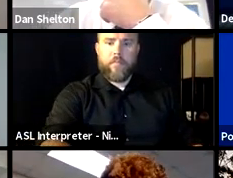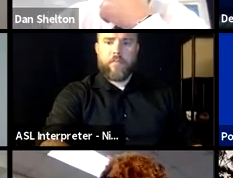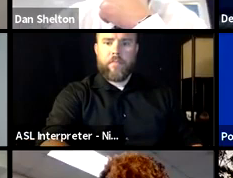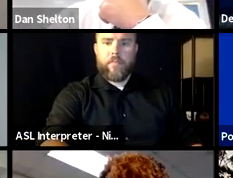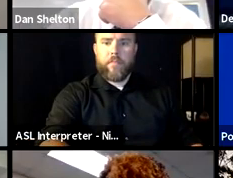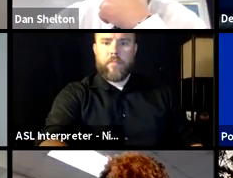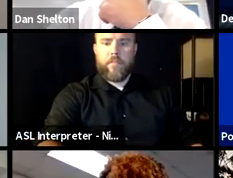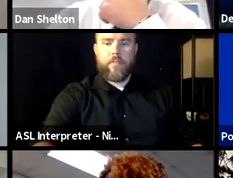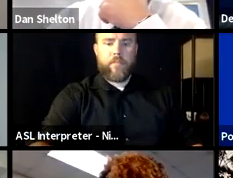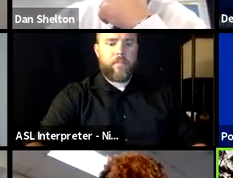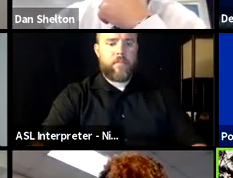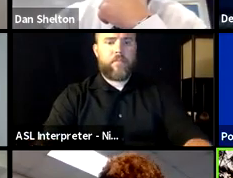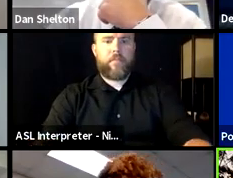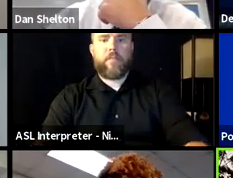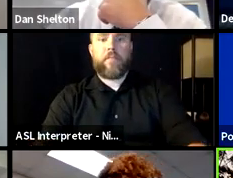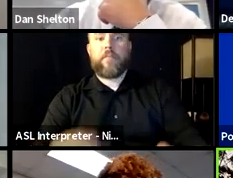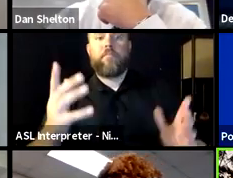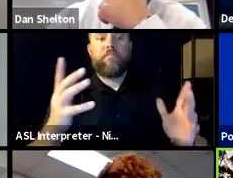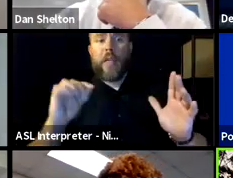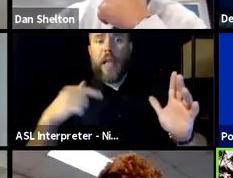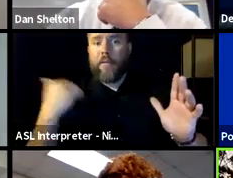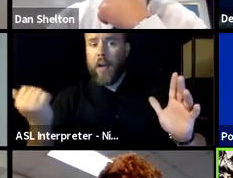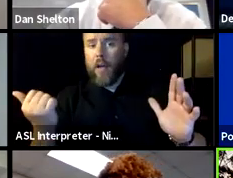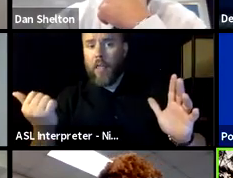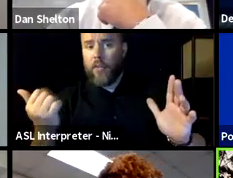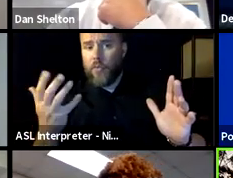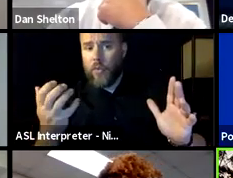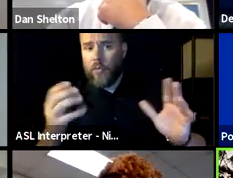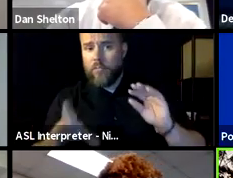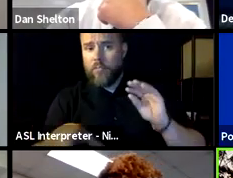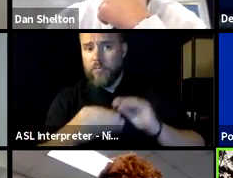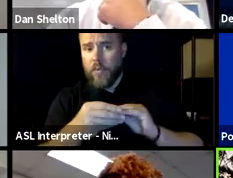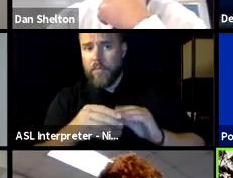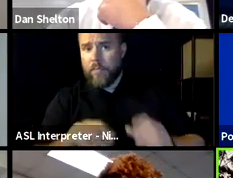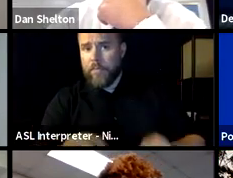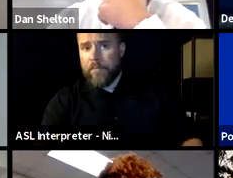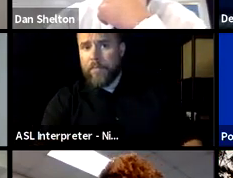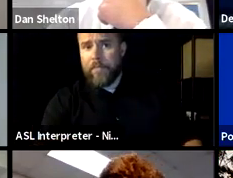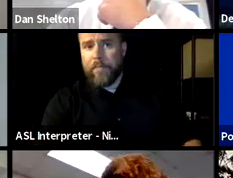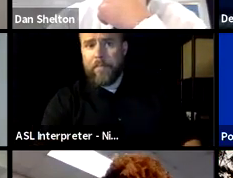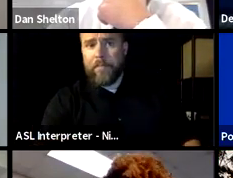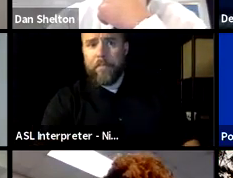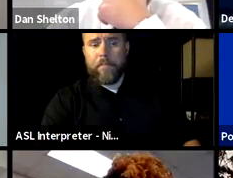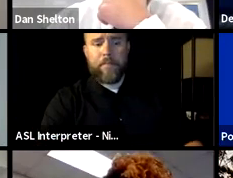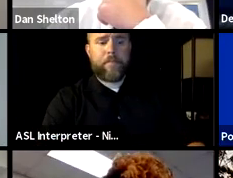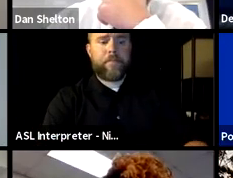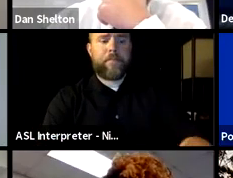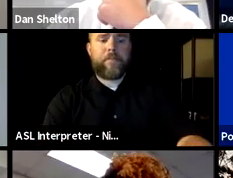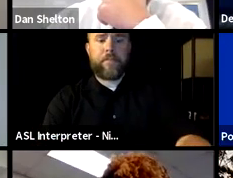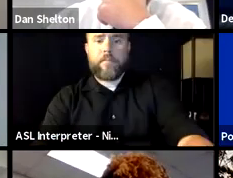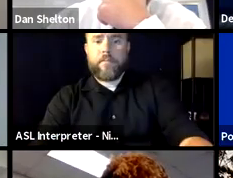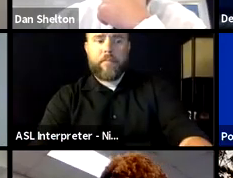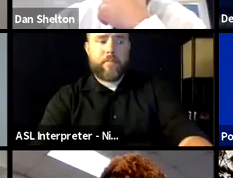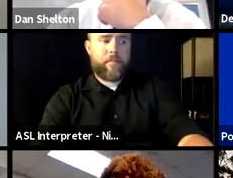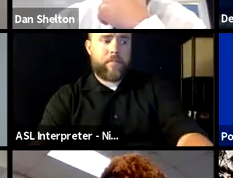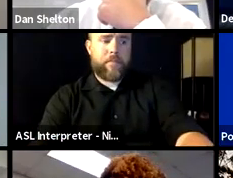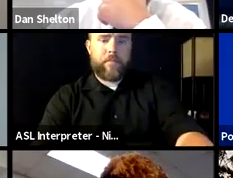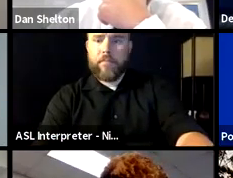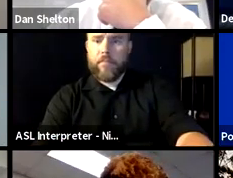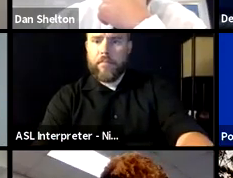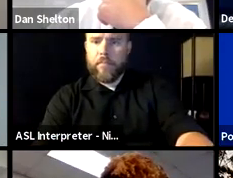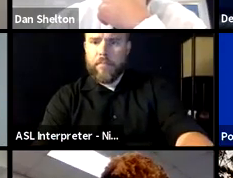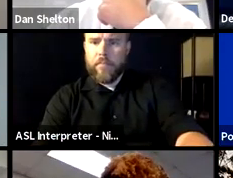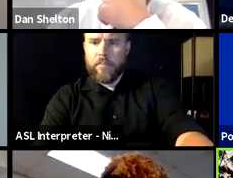Moriak. Wait a minute. I wrote it down. So the way you'll word it is if there's an